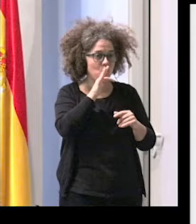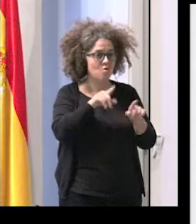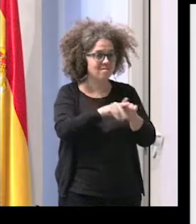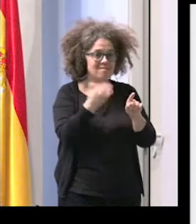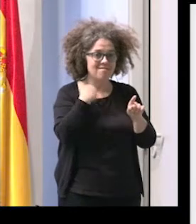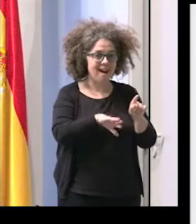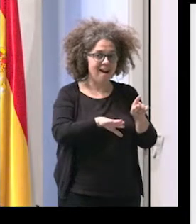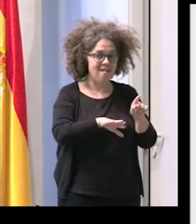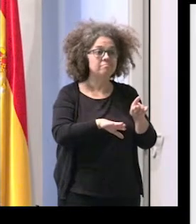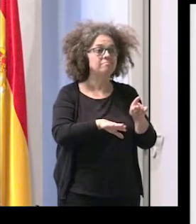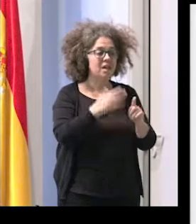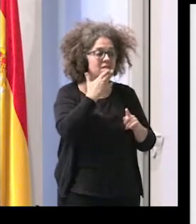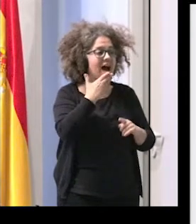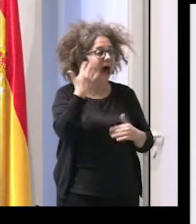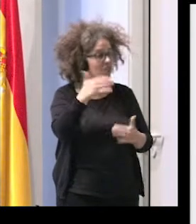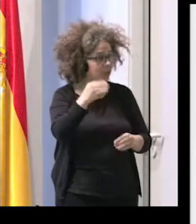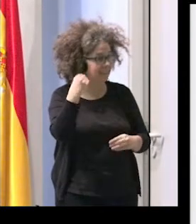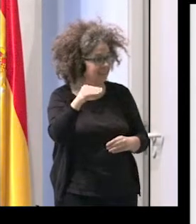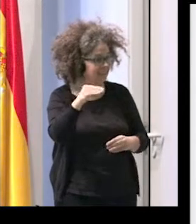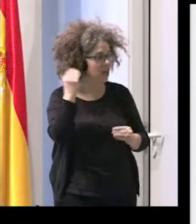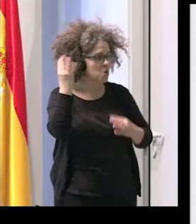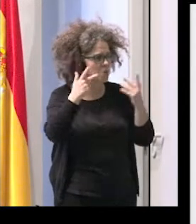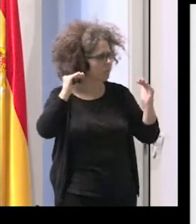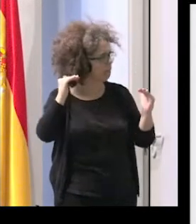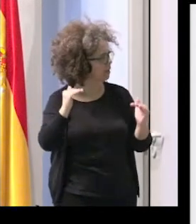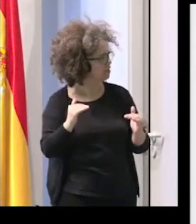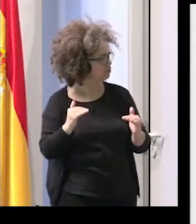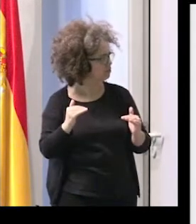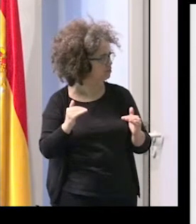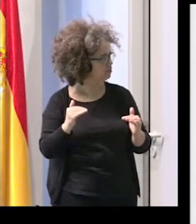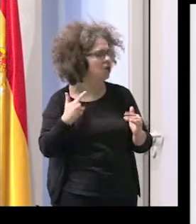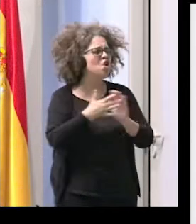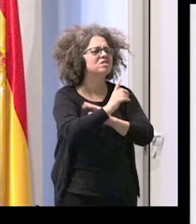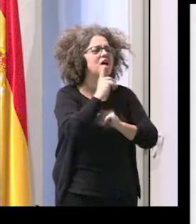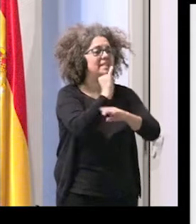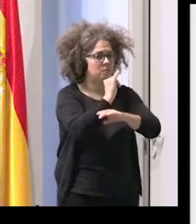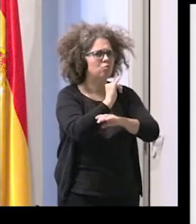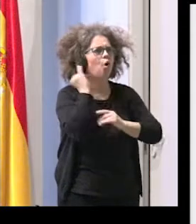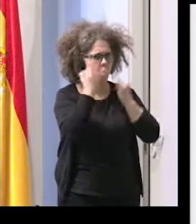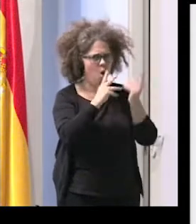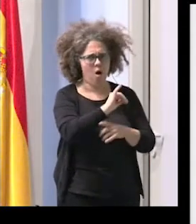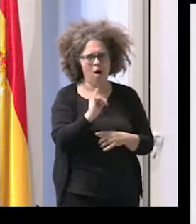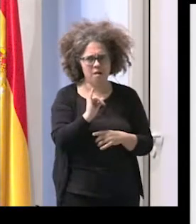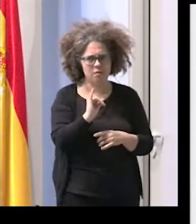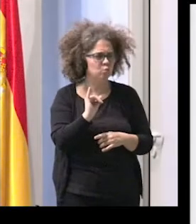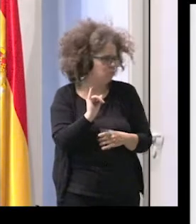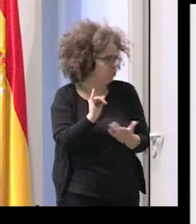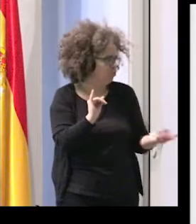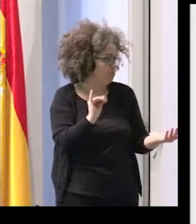adolescents. Does that mean that high school is not noisy? No, but it means